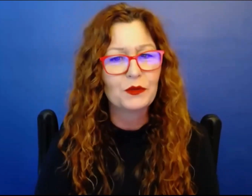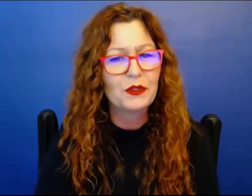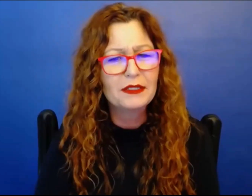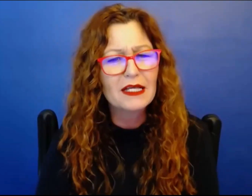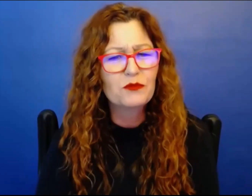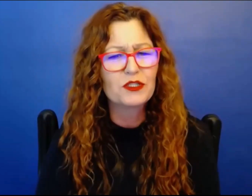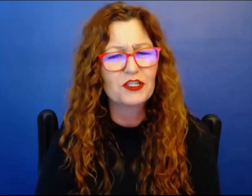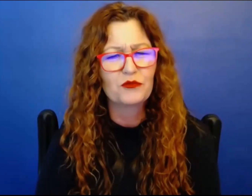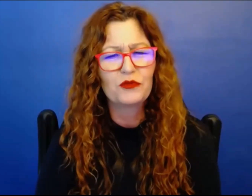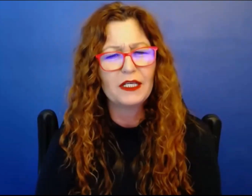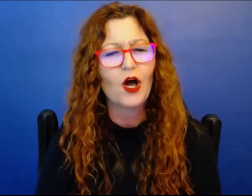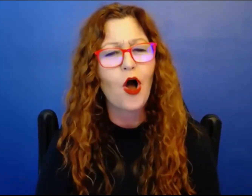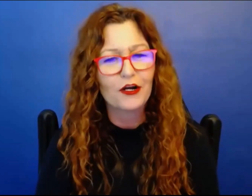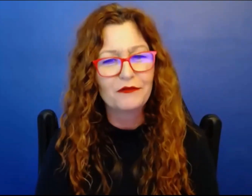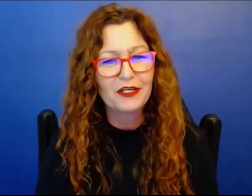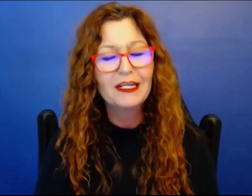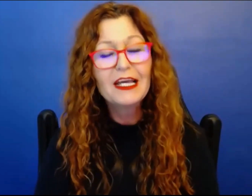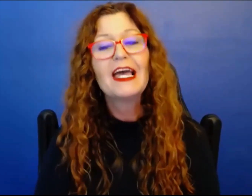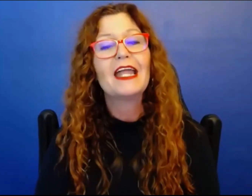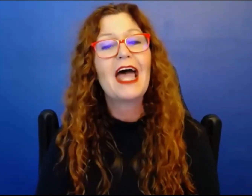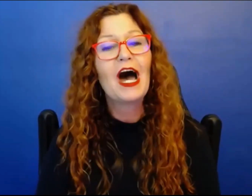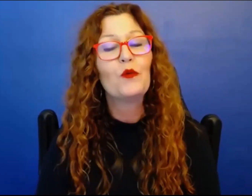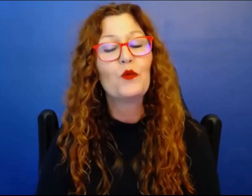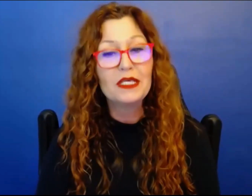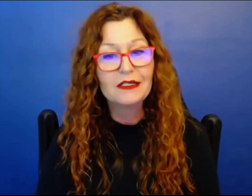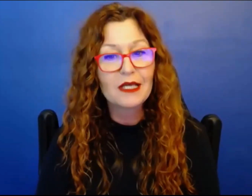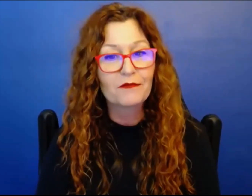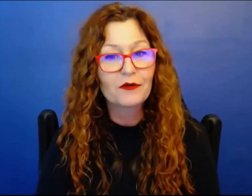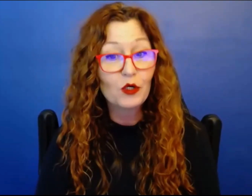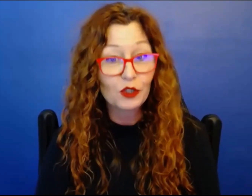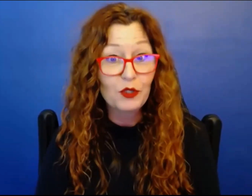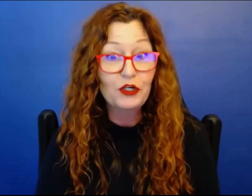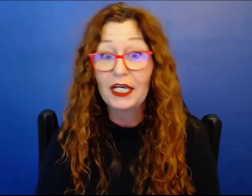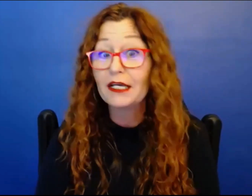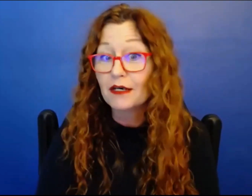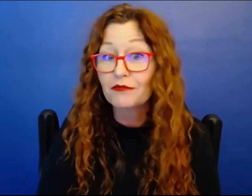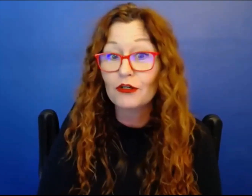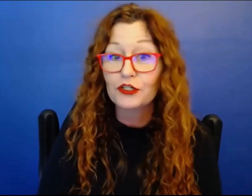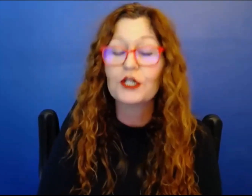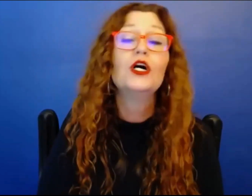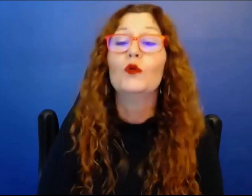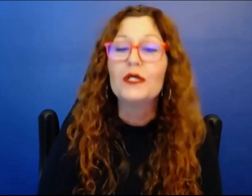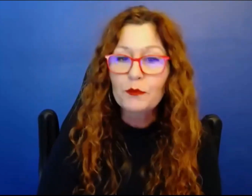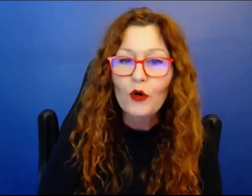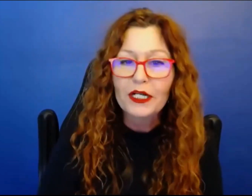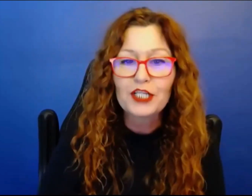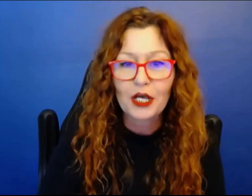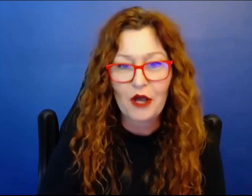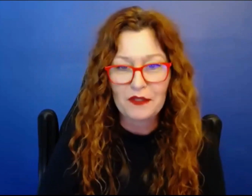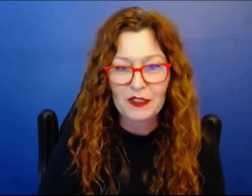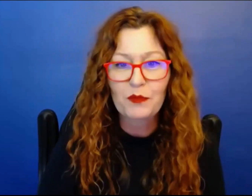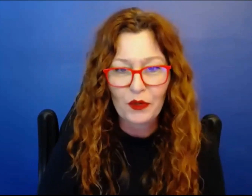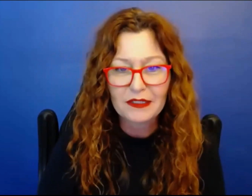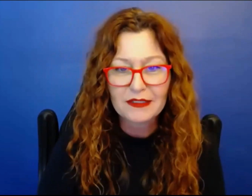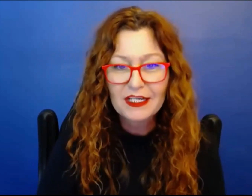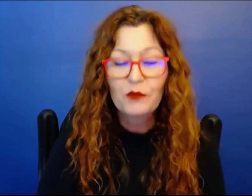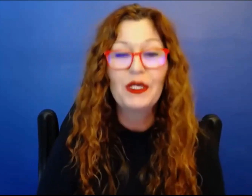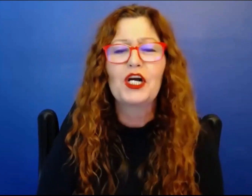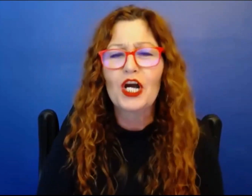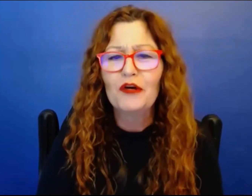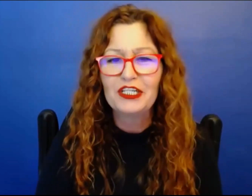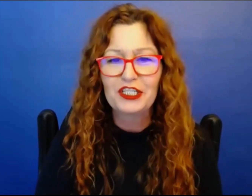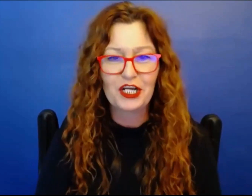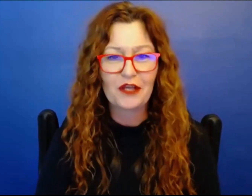can't do. And that's what's just really the heart of it, and how within the deaf community and deaf culture, we support each other on these points.